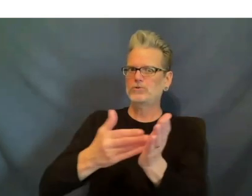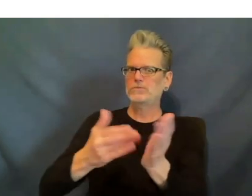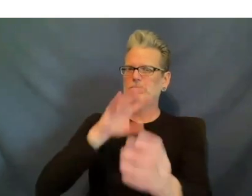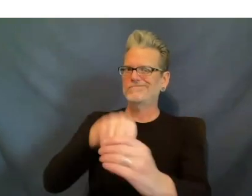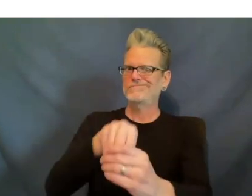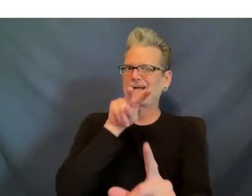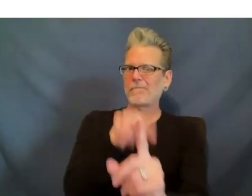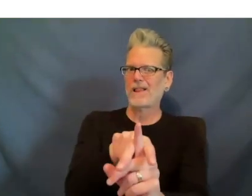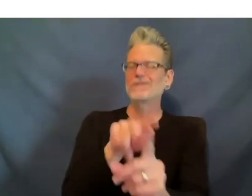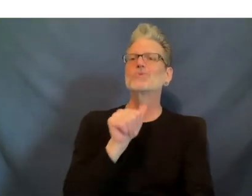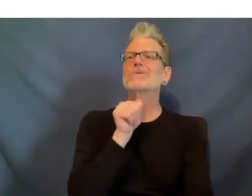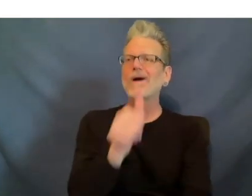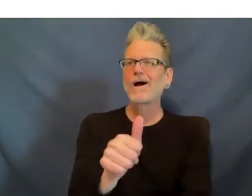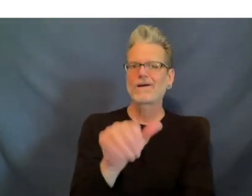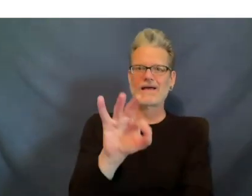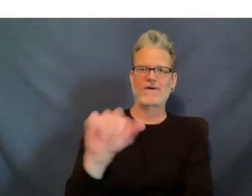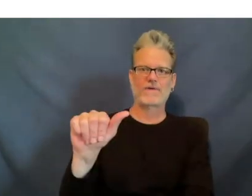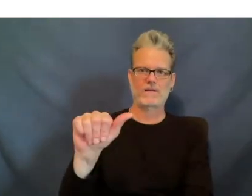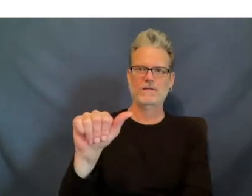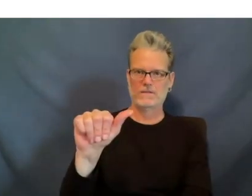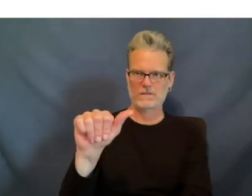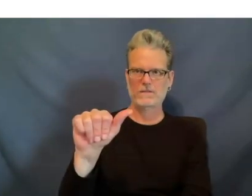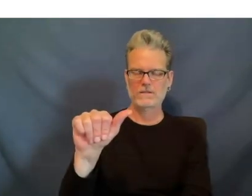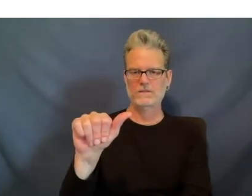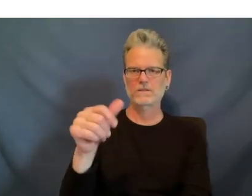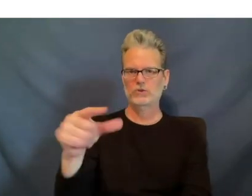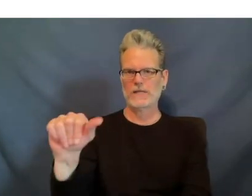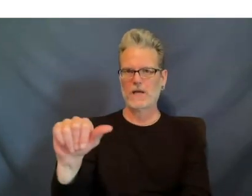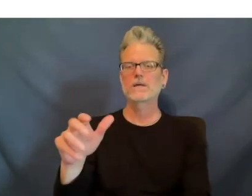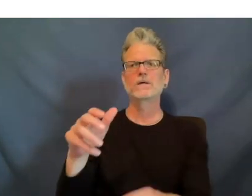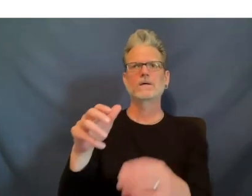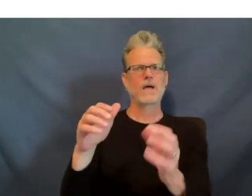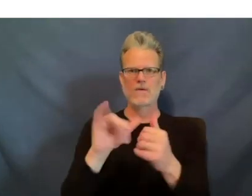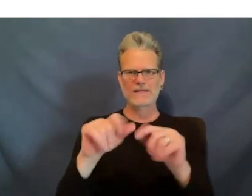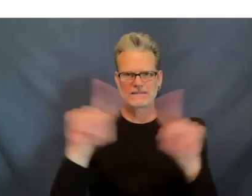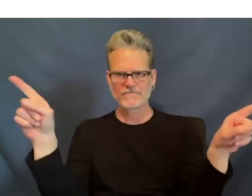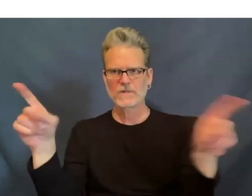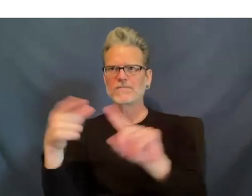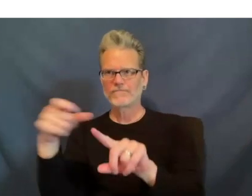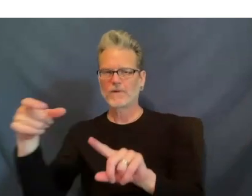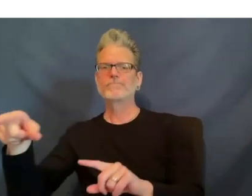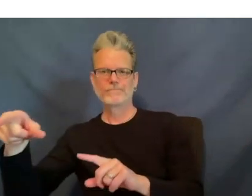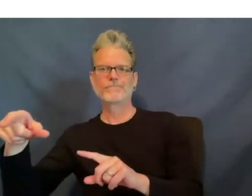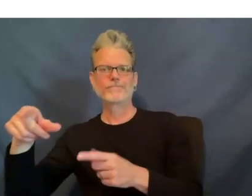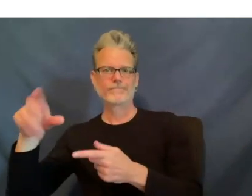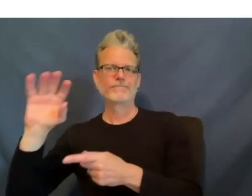to non-federal financial assistance agreements and how it differentiates from the federal financial assistance.